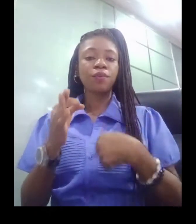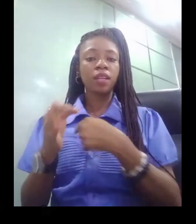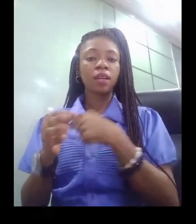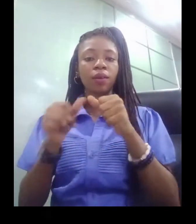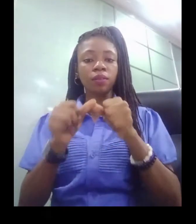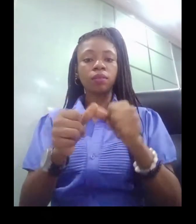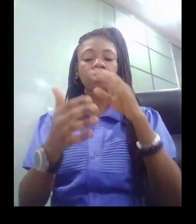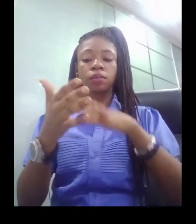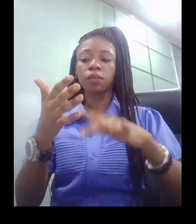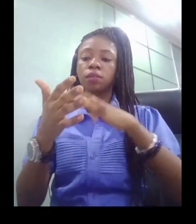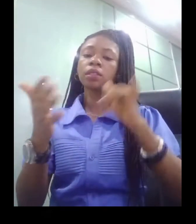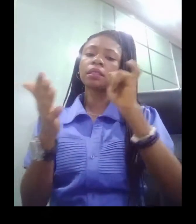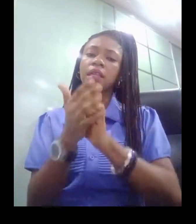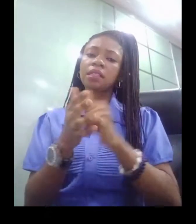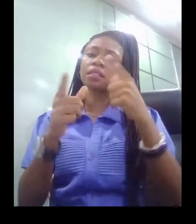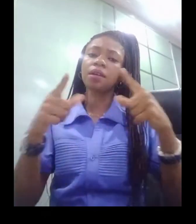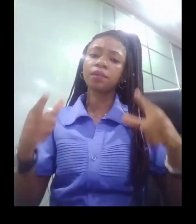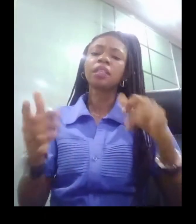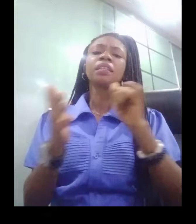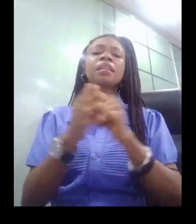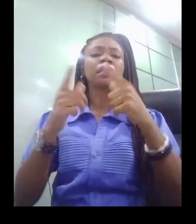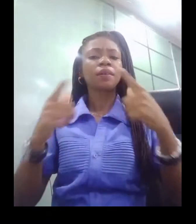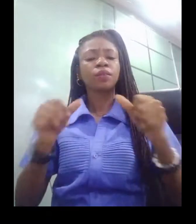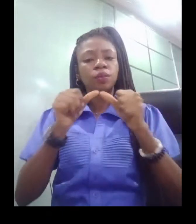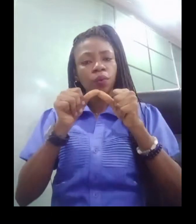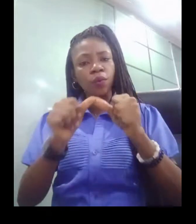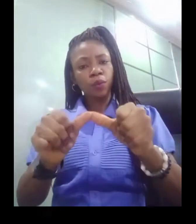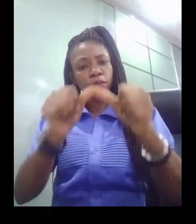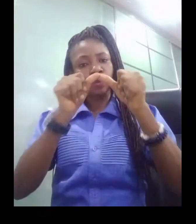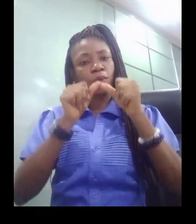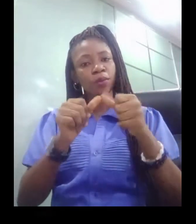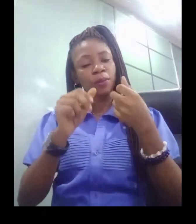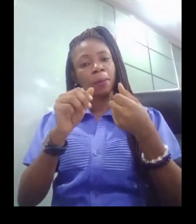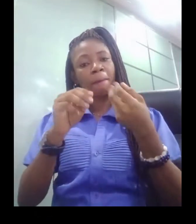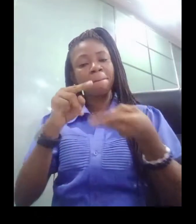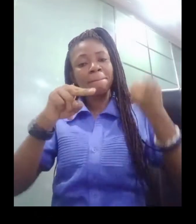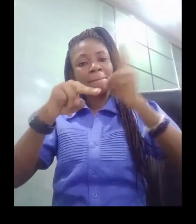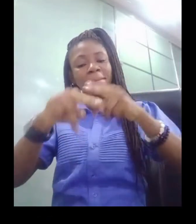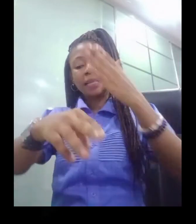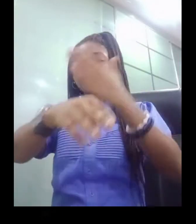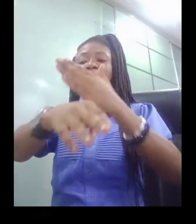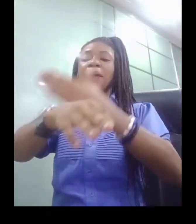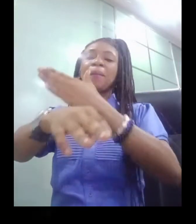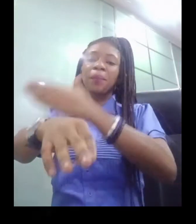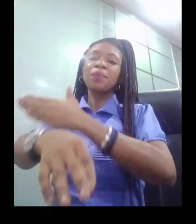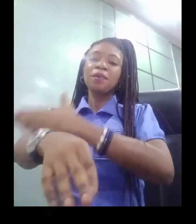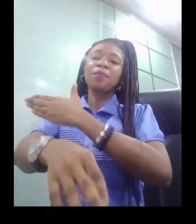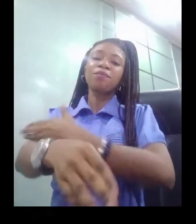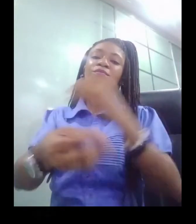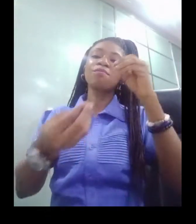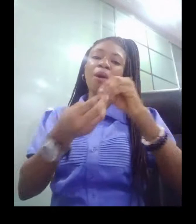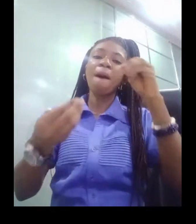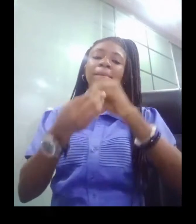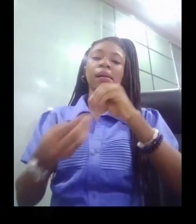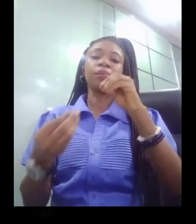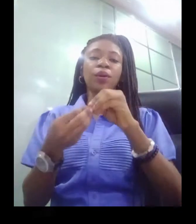language begins to metamorphose. The language begins to emerge. The language begins to advance. It